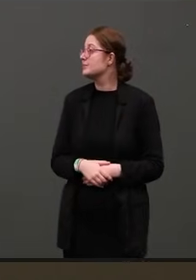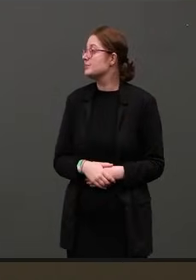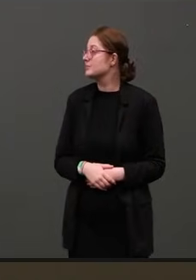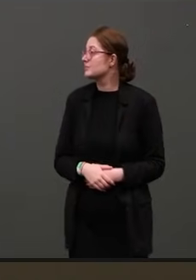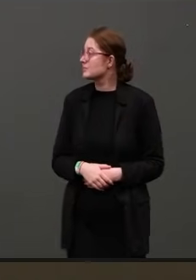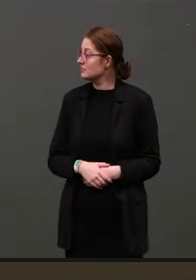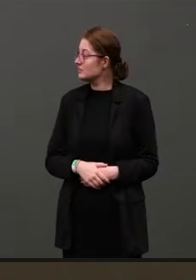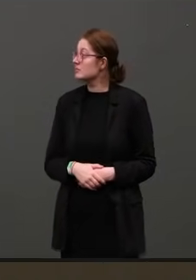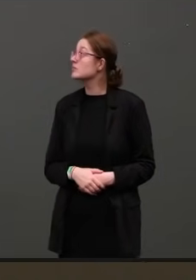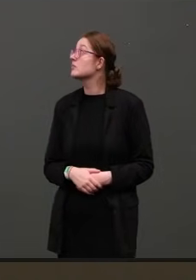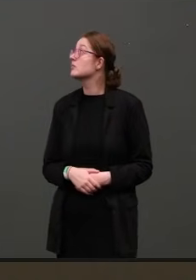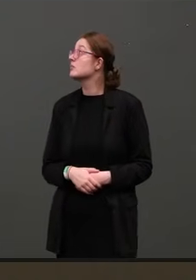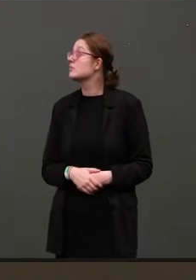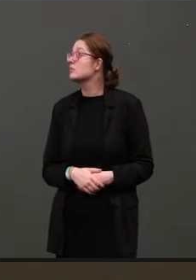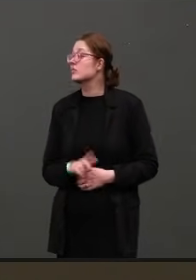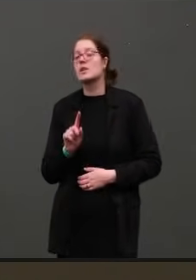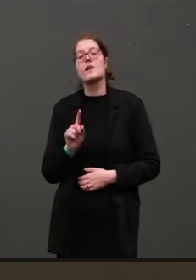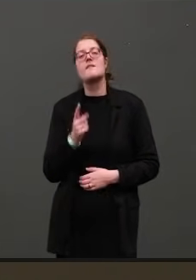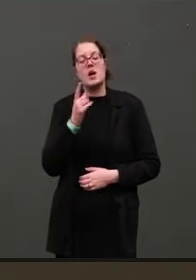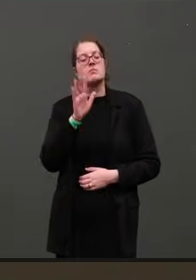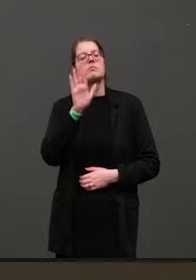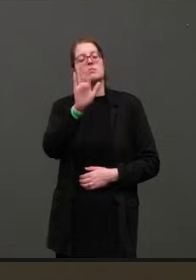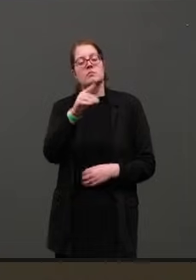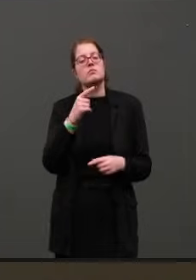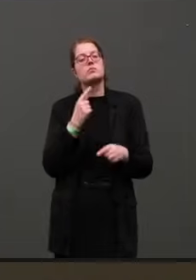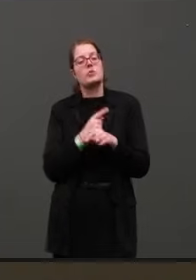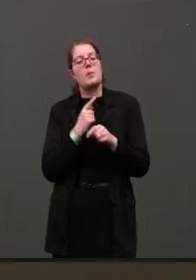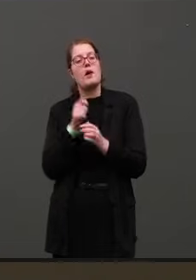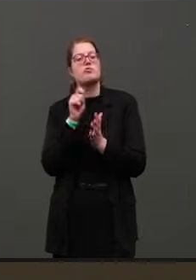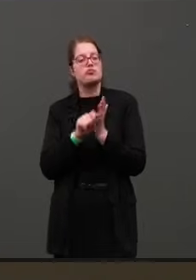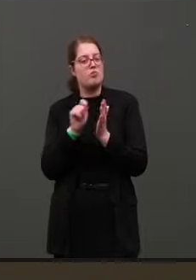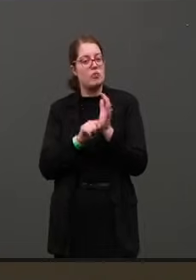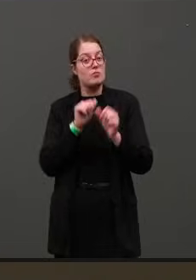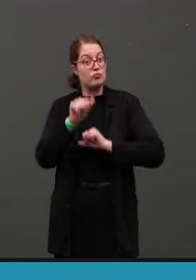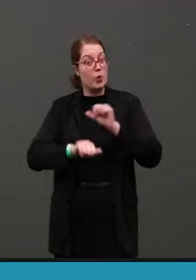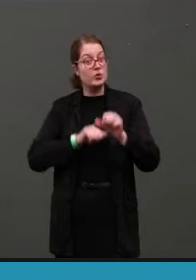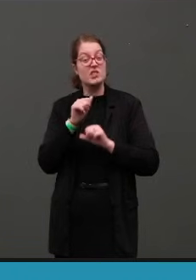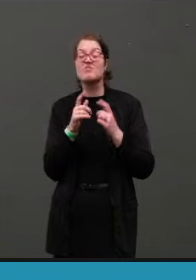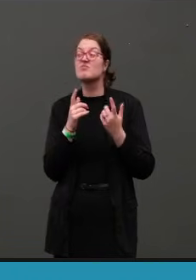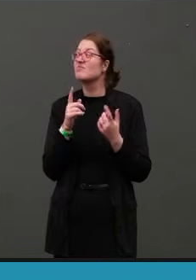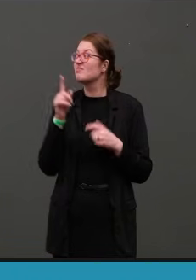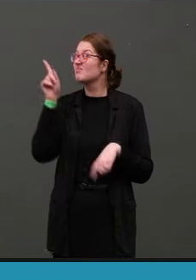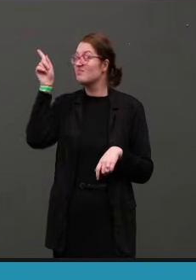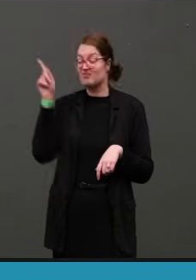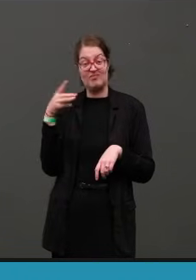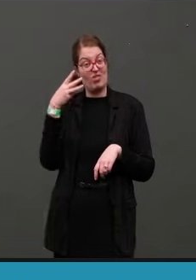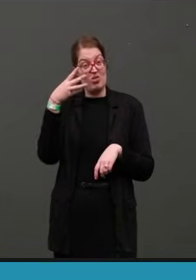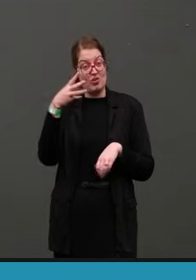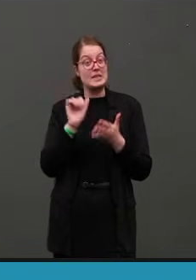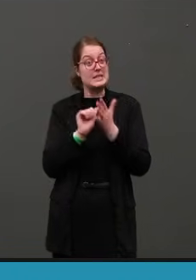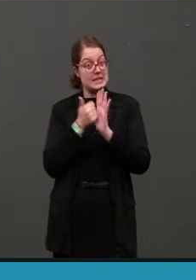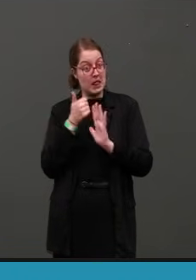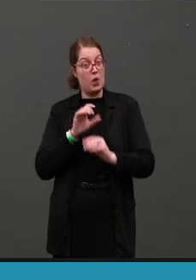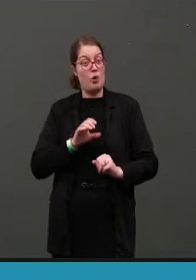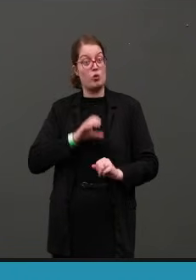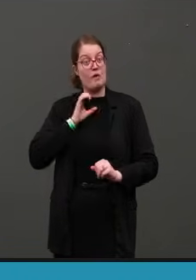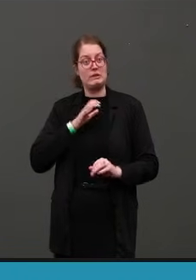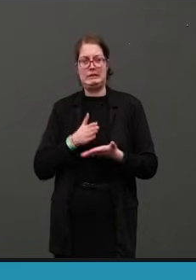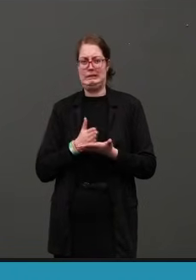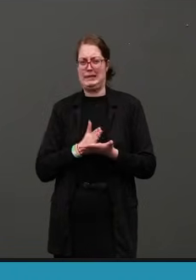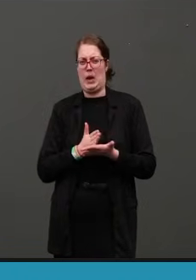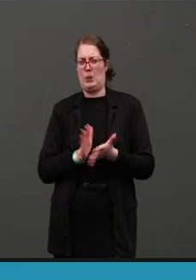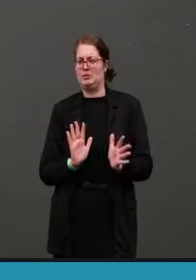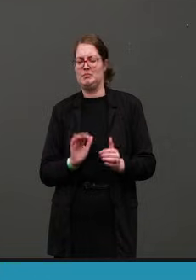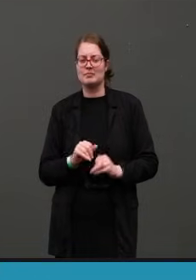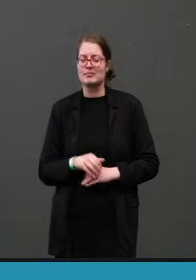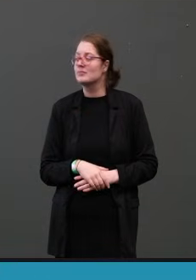First, let me take a moment to talk about the writing process, which largely consists of these three elements: skill, confidence, and doubt.